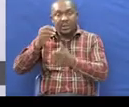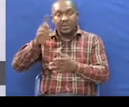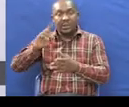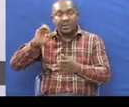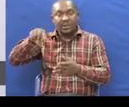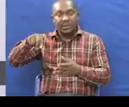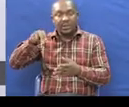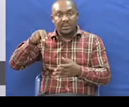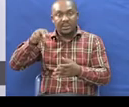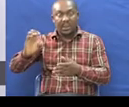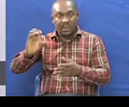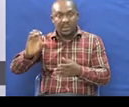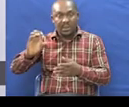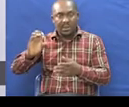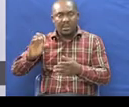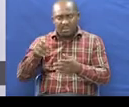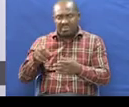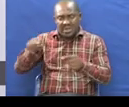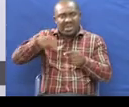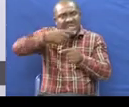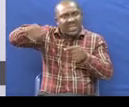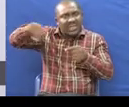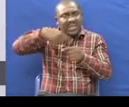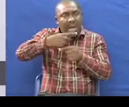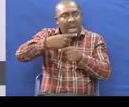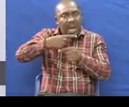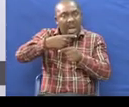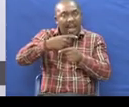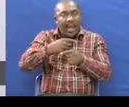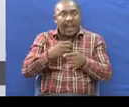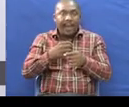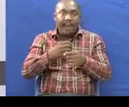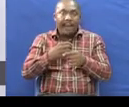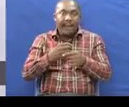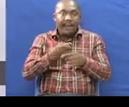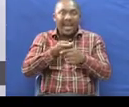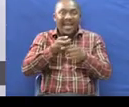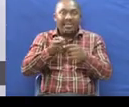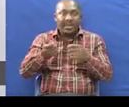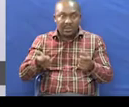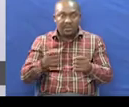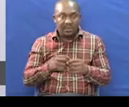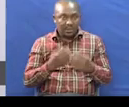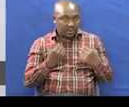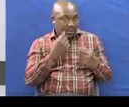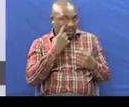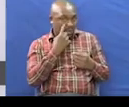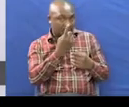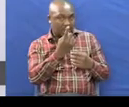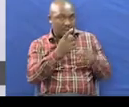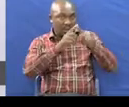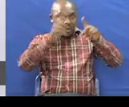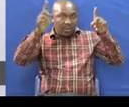is transition element in the modern periodic table? As I said that the modern periodic